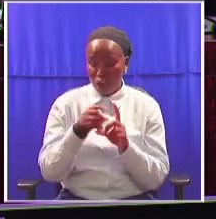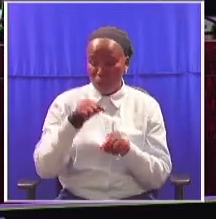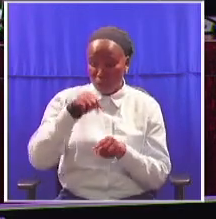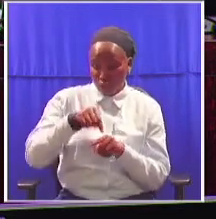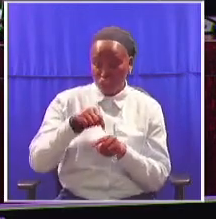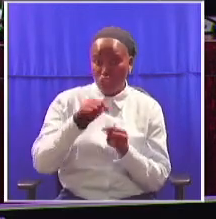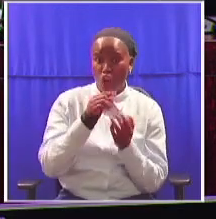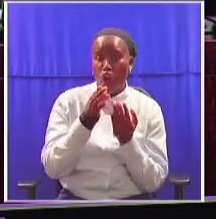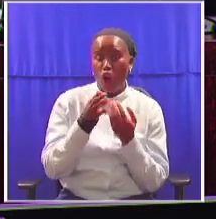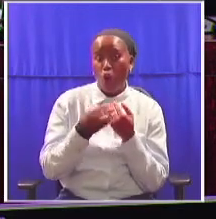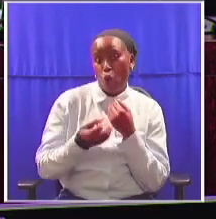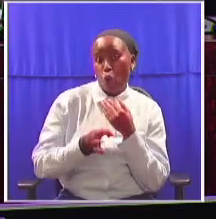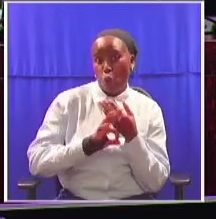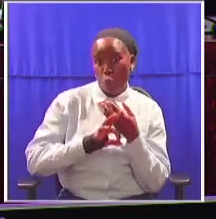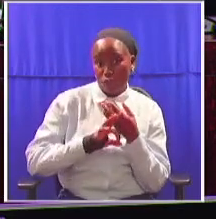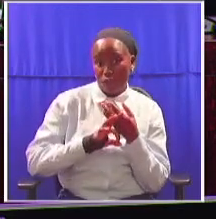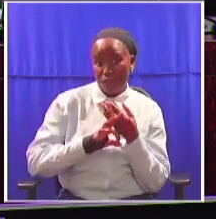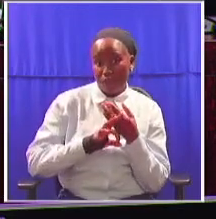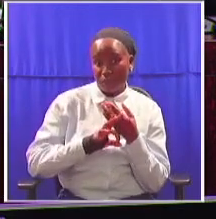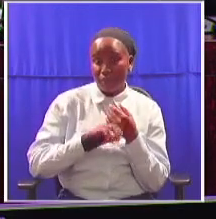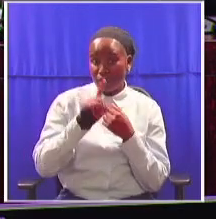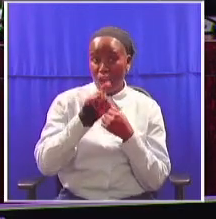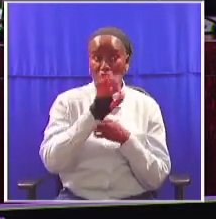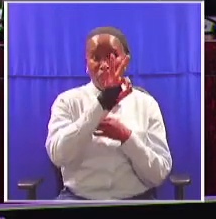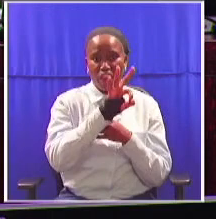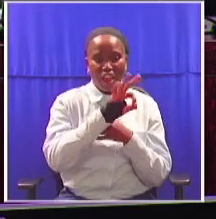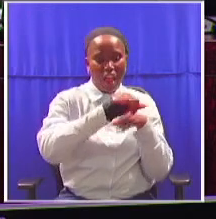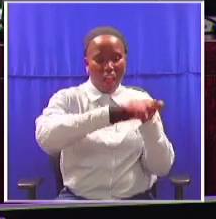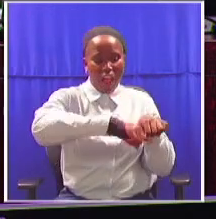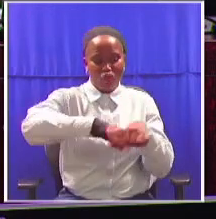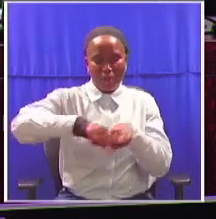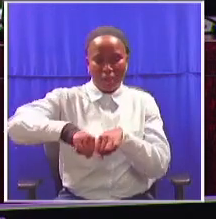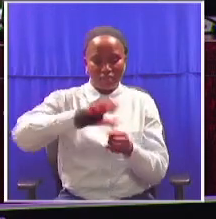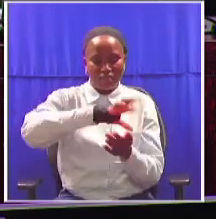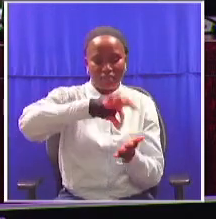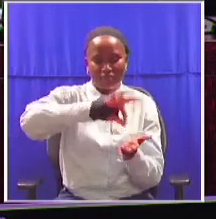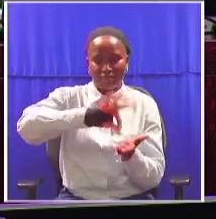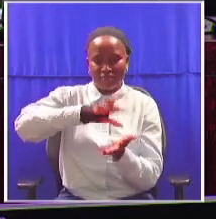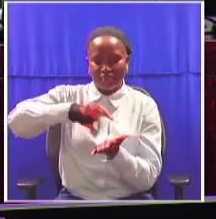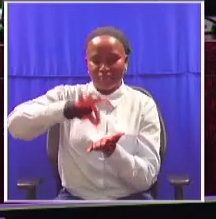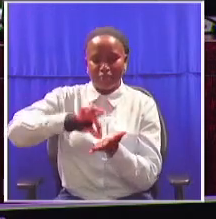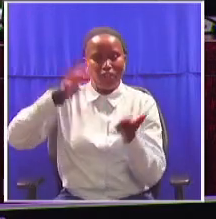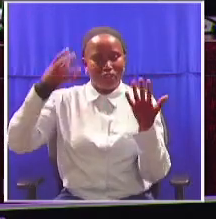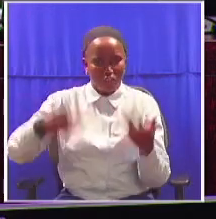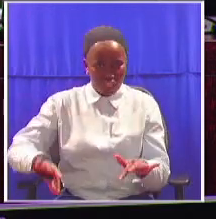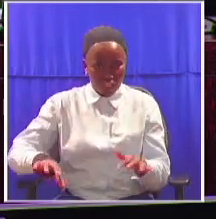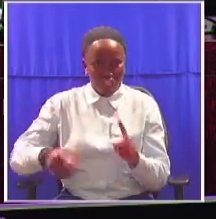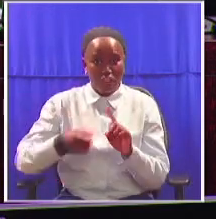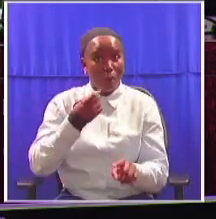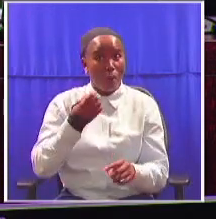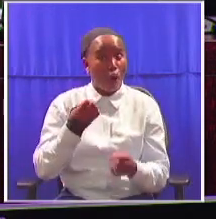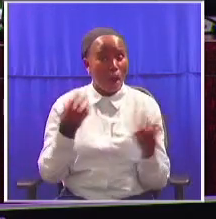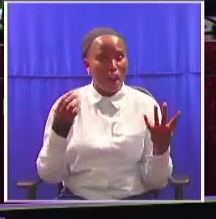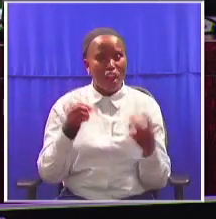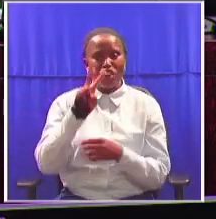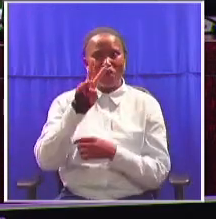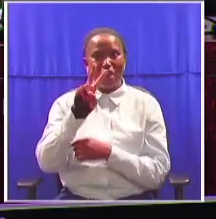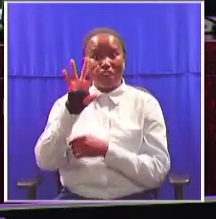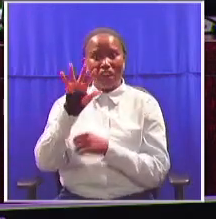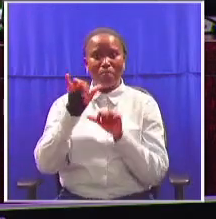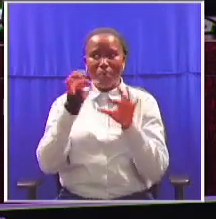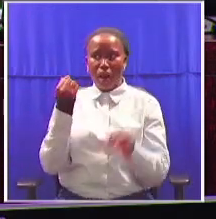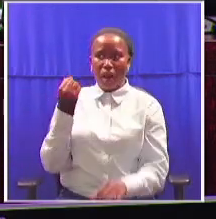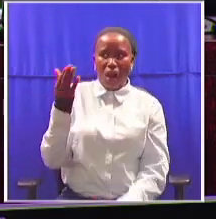Project agreements have been signed for 25 preferred bidders from bid window